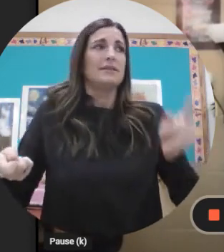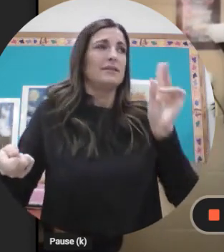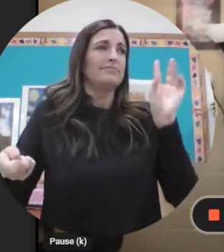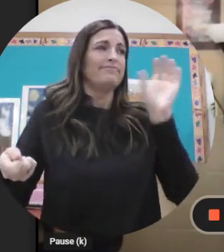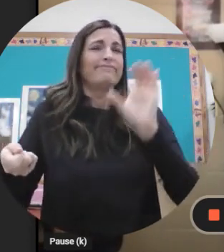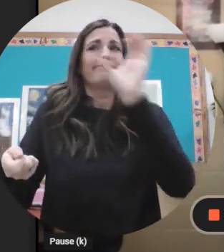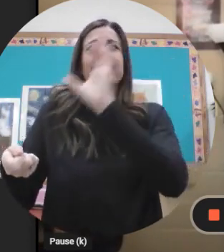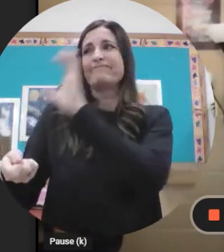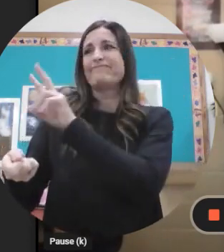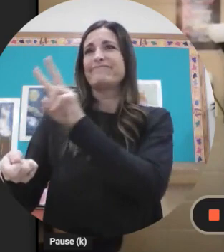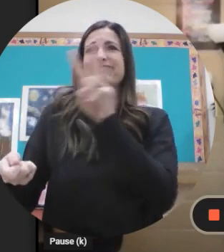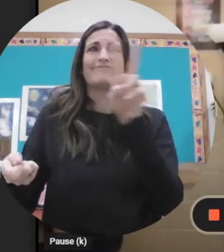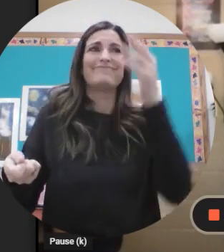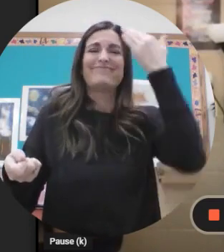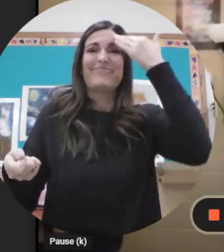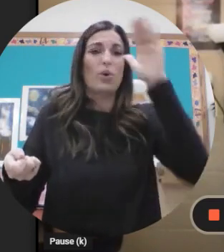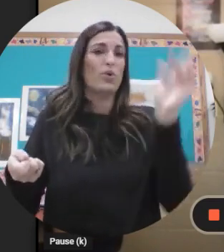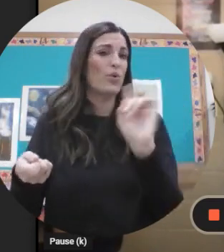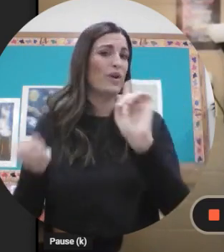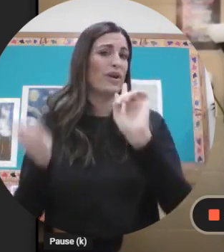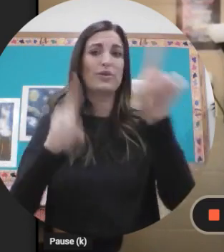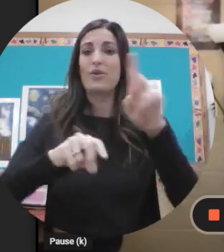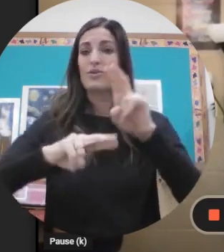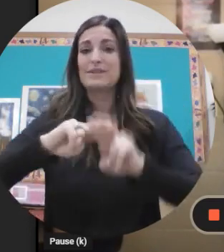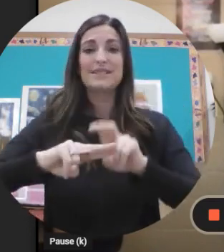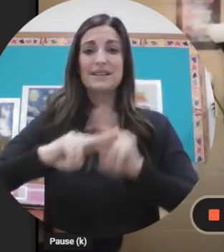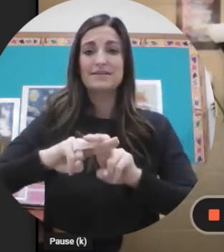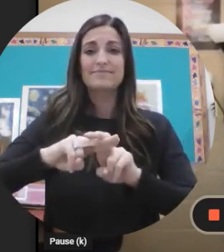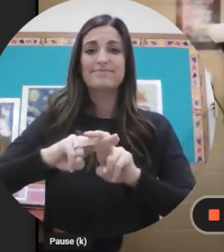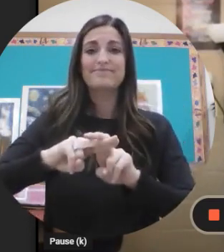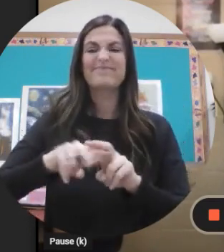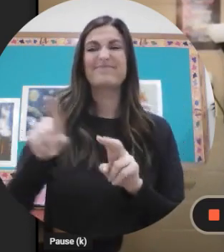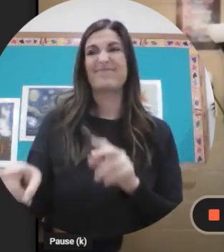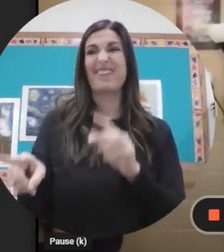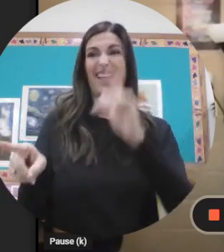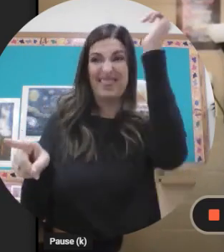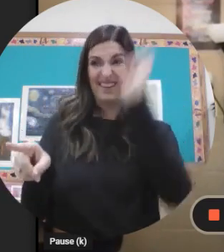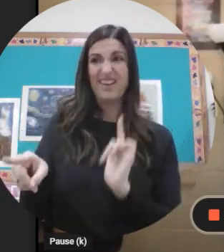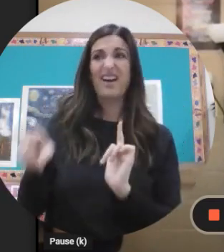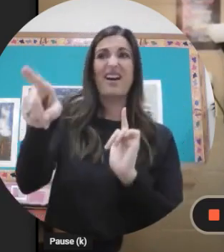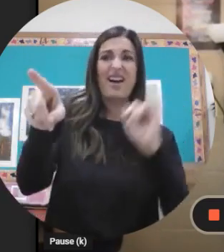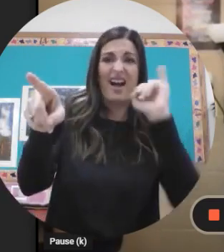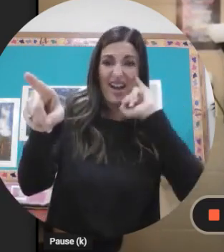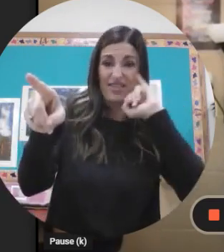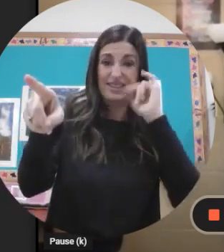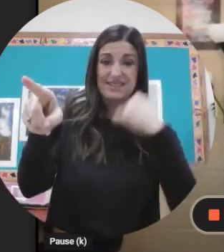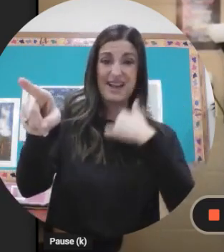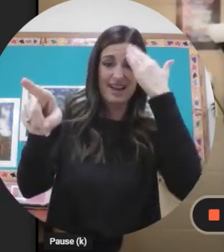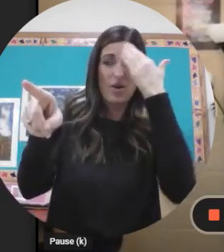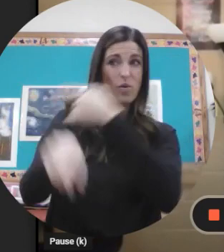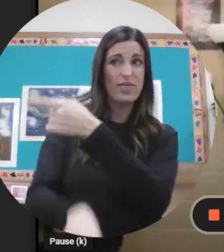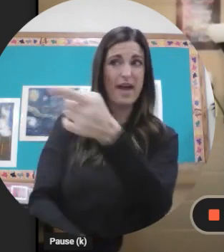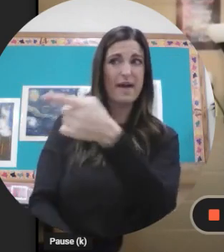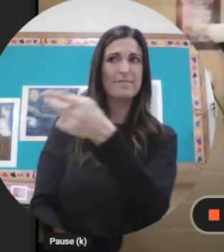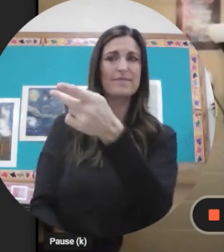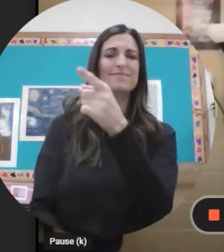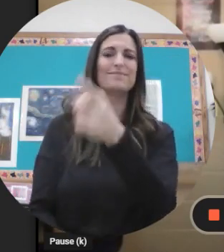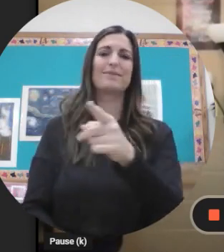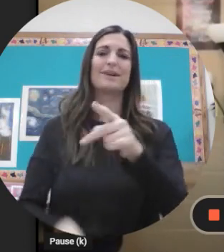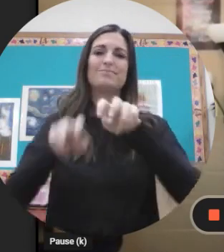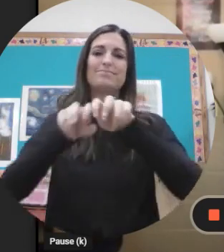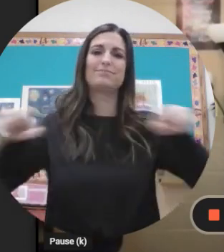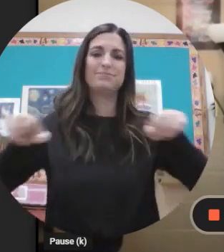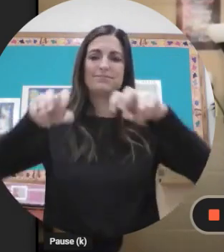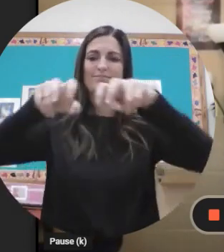I didn't know where to go. Leah and Iris were the only girls I'd really met so far, and they were already sitting at a full table of